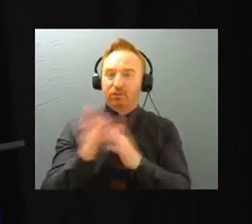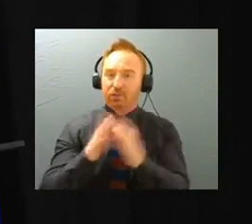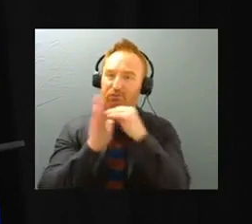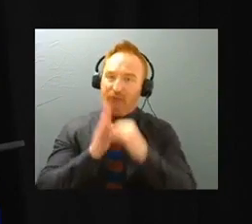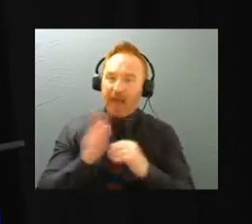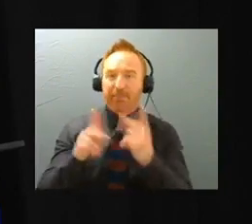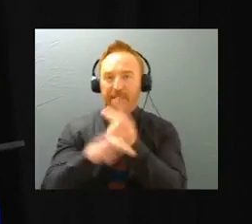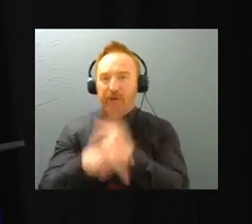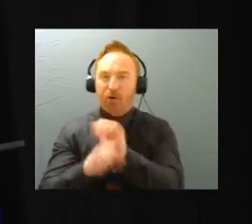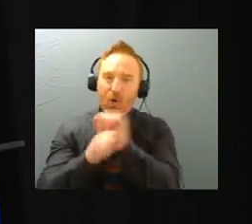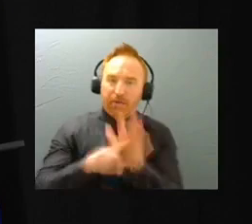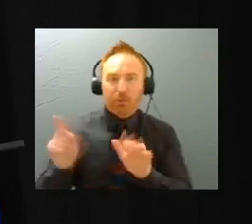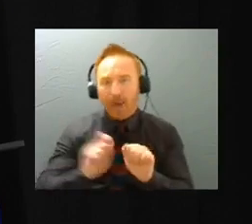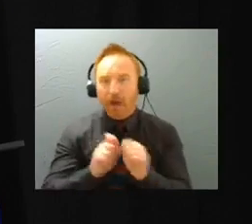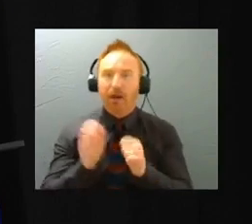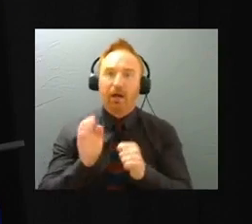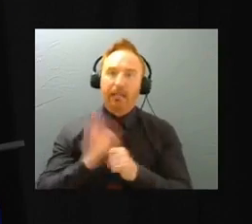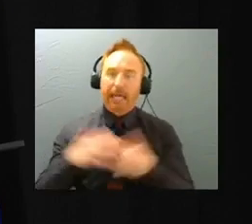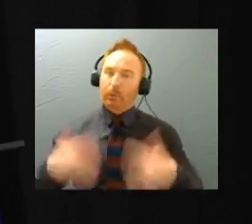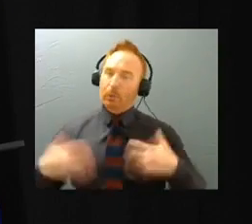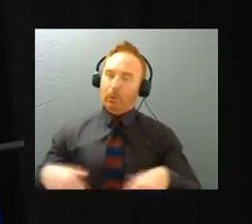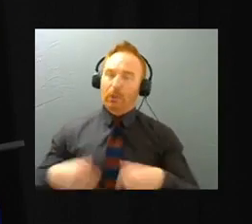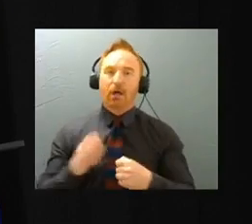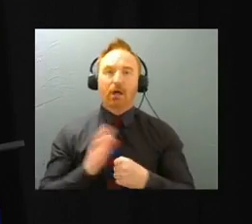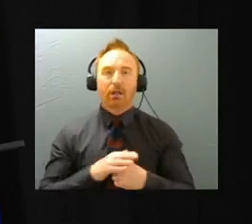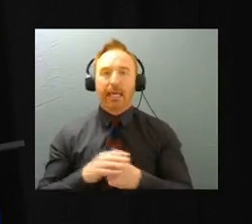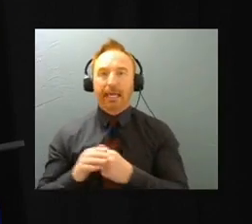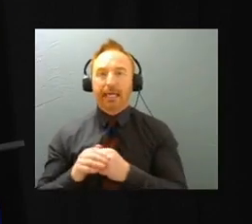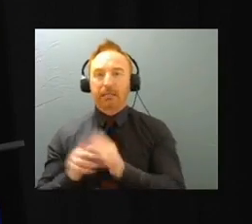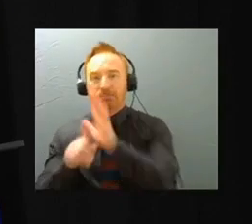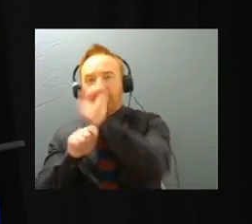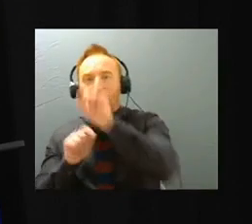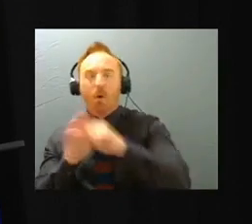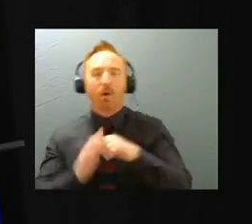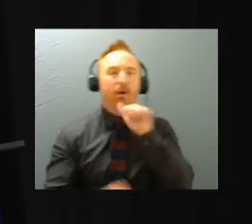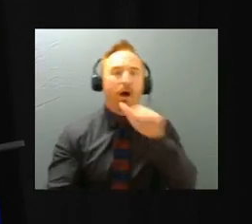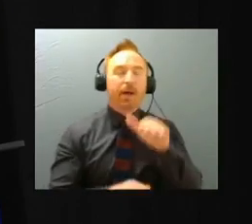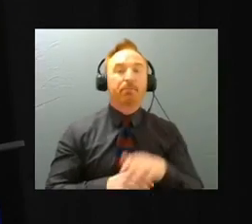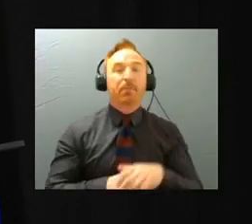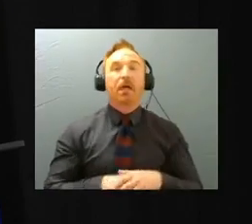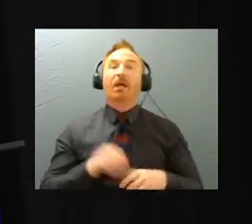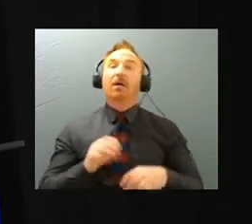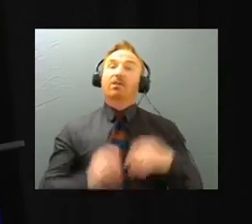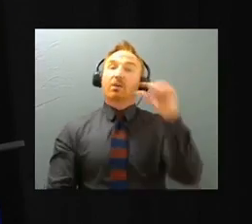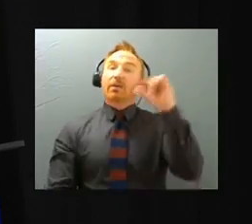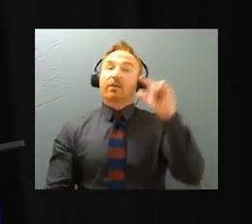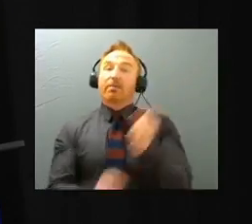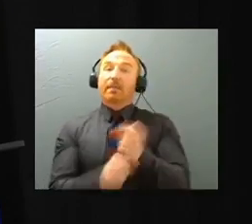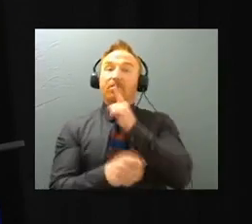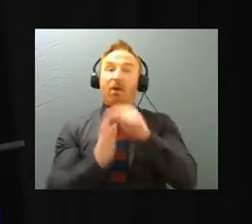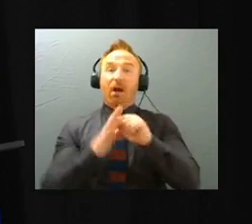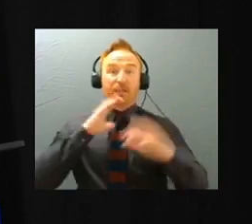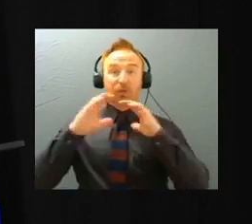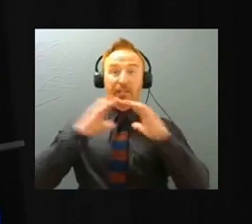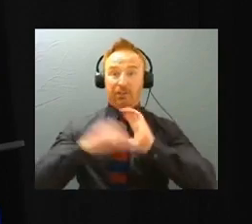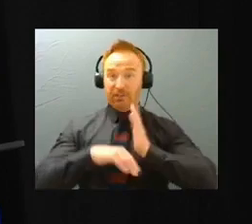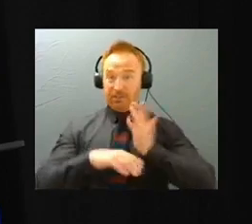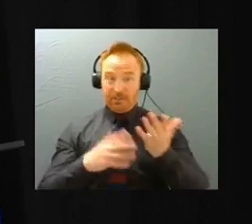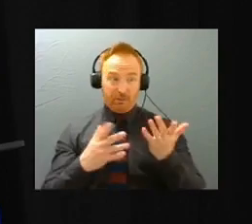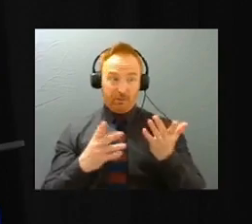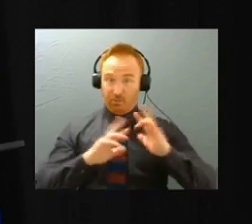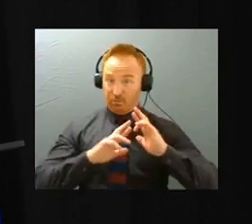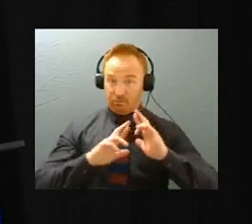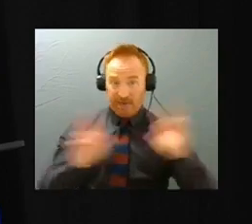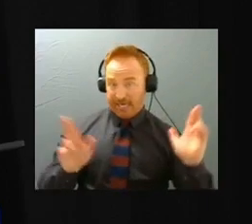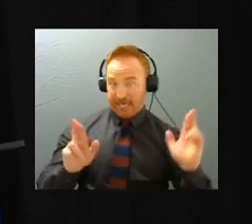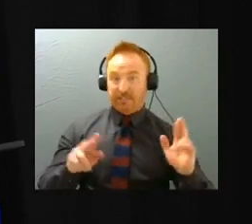community partners and community governments and make sure that we have the communications in place to monitor people as they transfer through